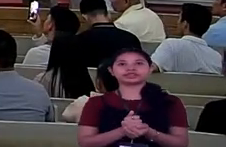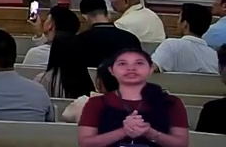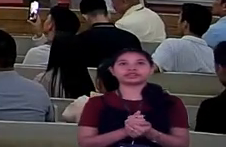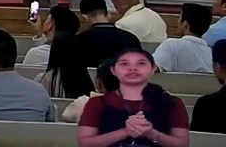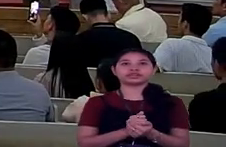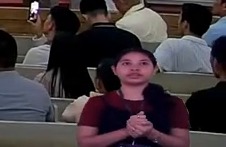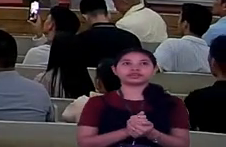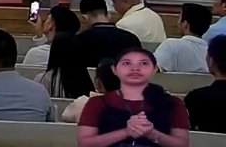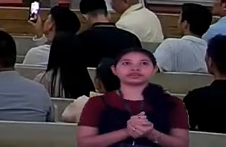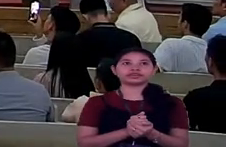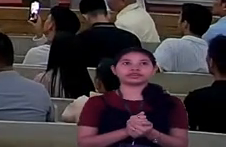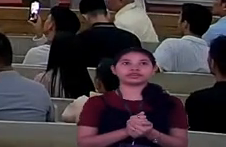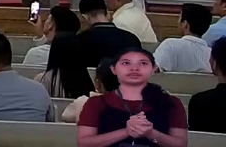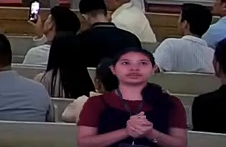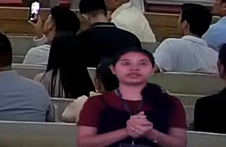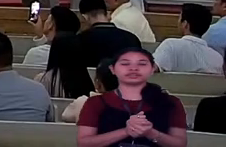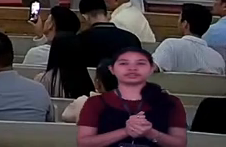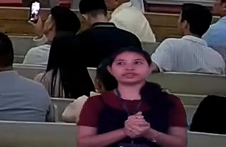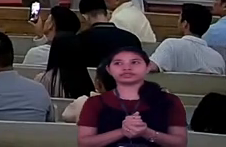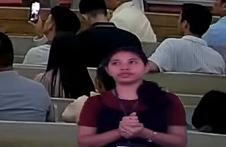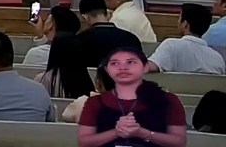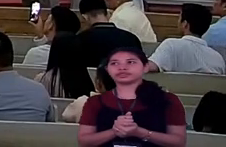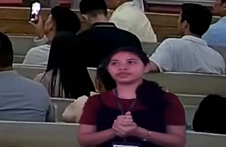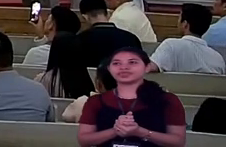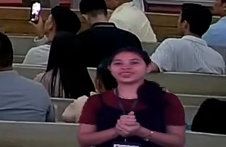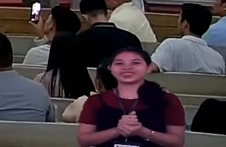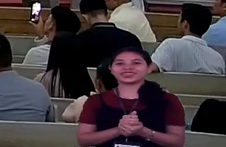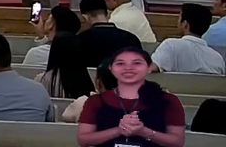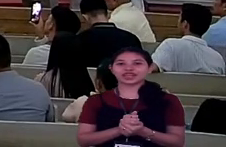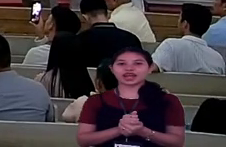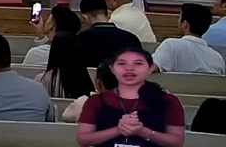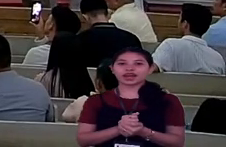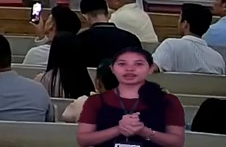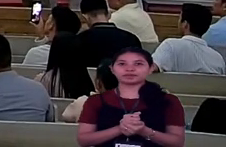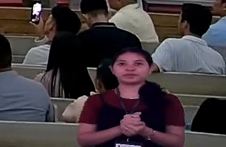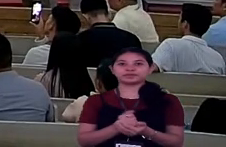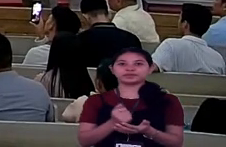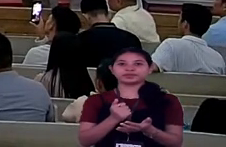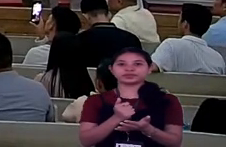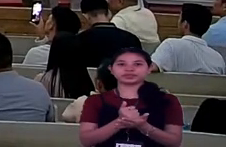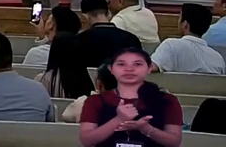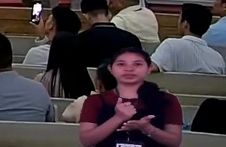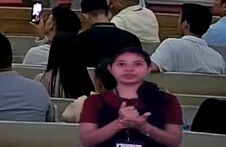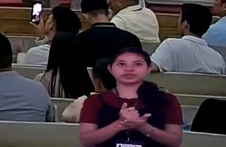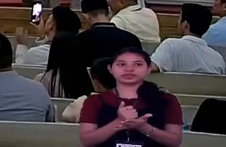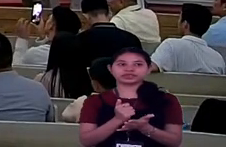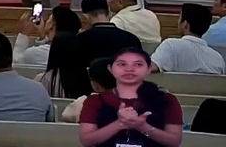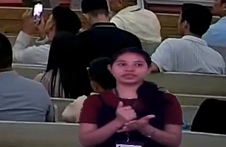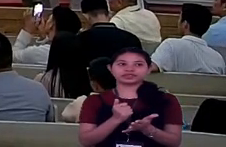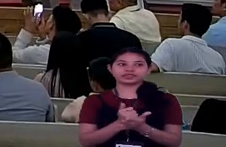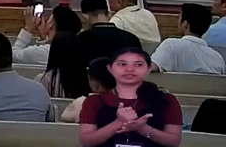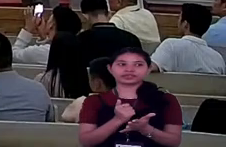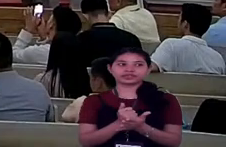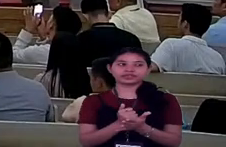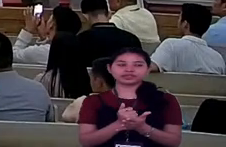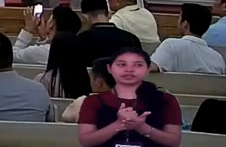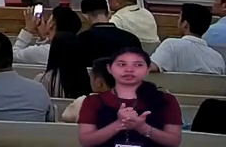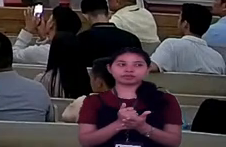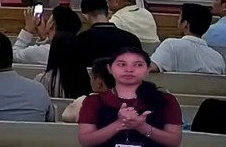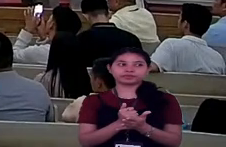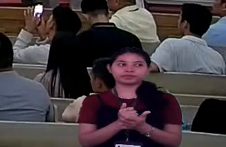your mission partner now, praying to go to the country of Canada, a province of Saskatchewan,